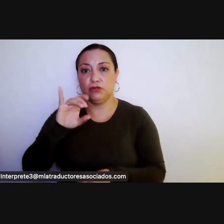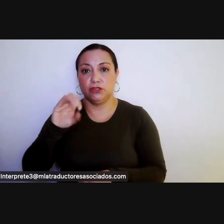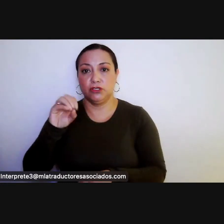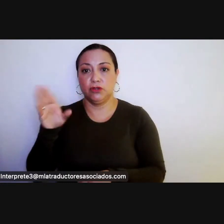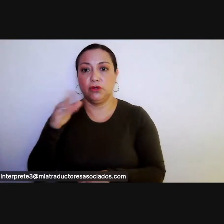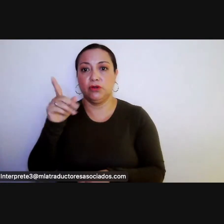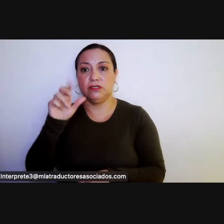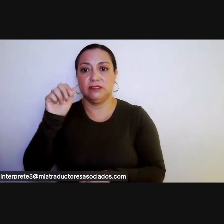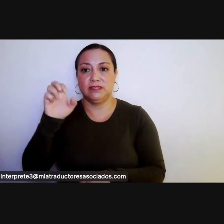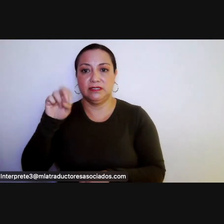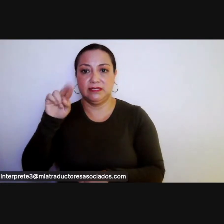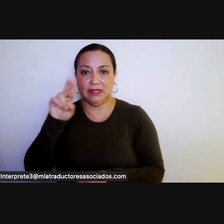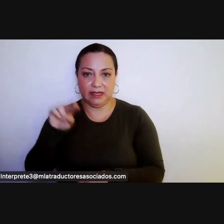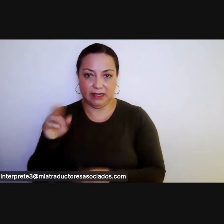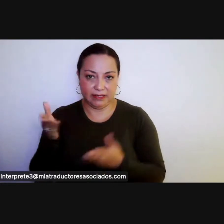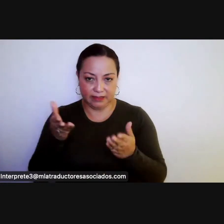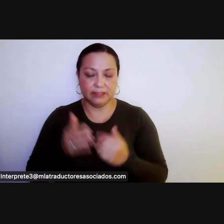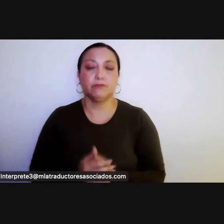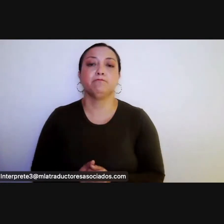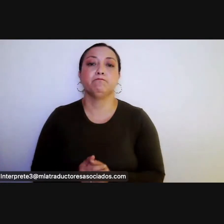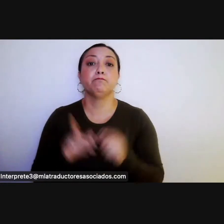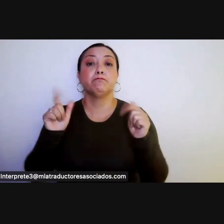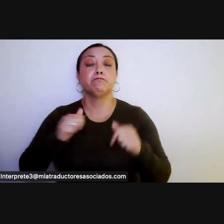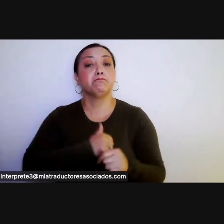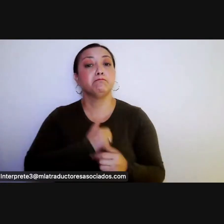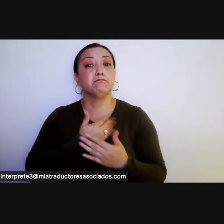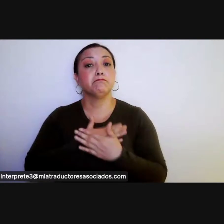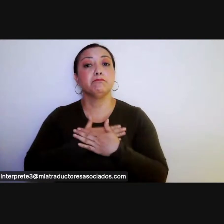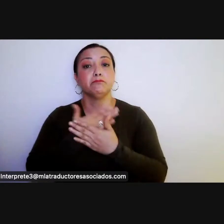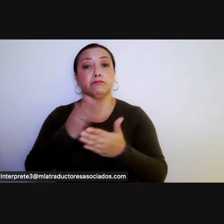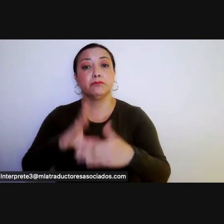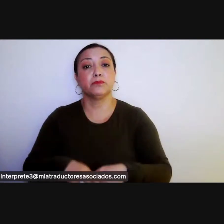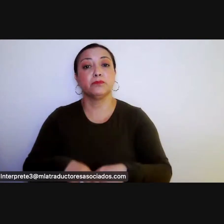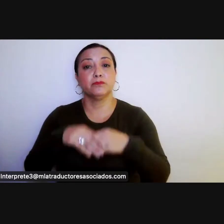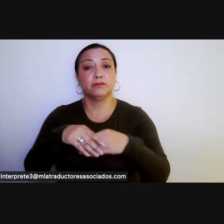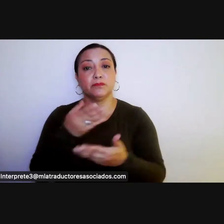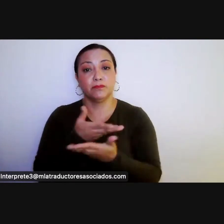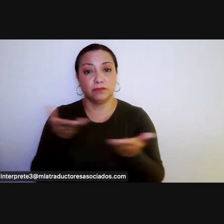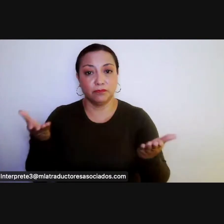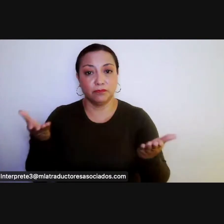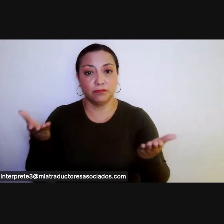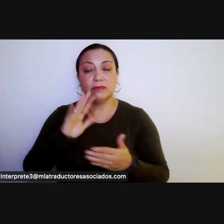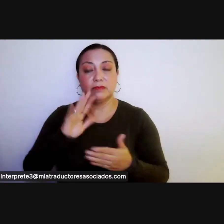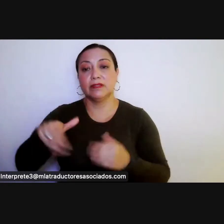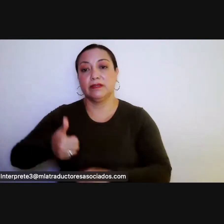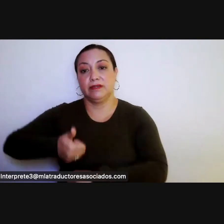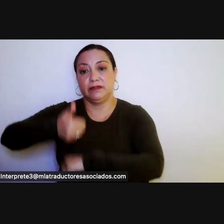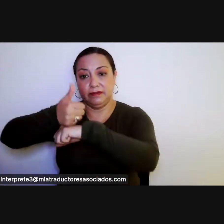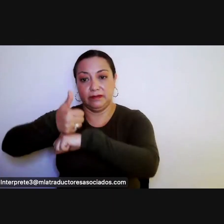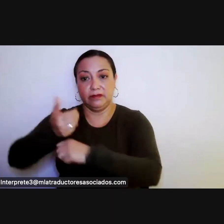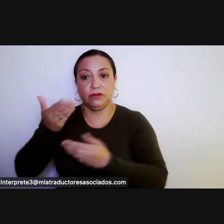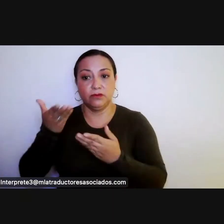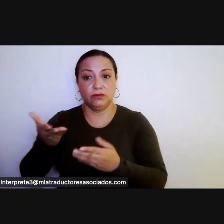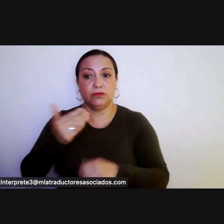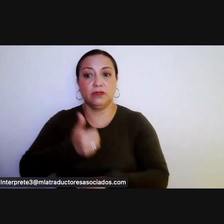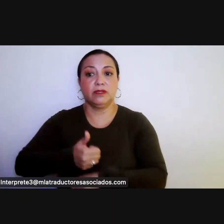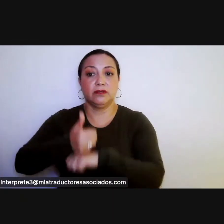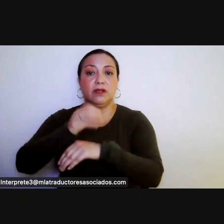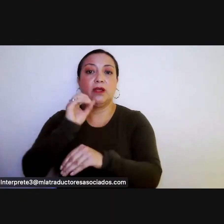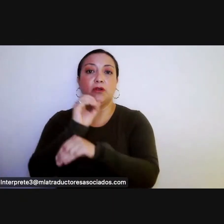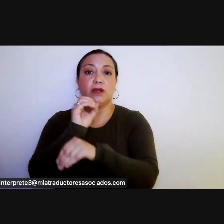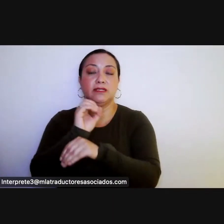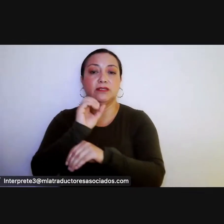scientific community as well. I take this opportunity to send you a very nice greeting from